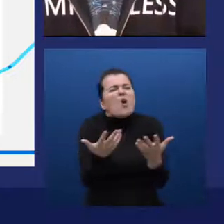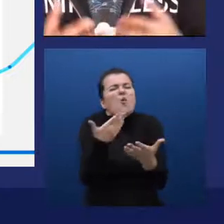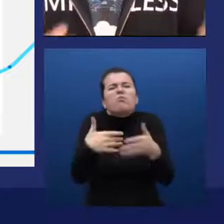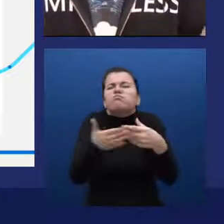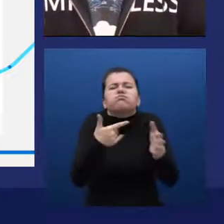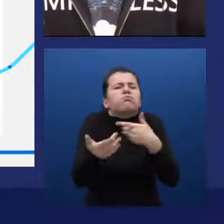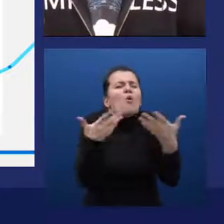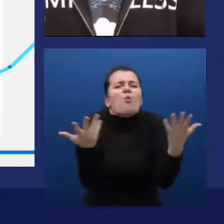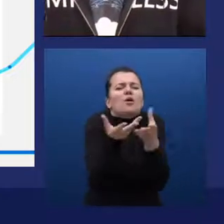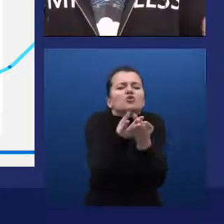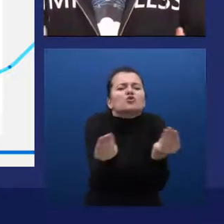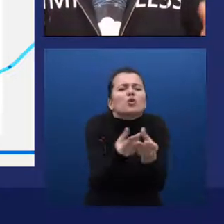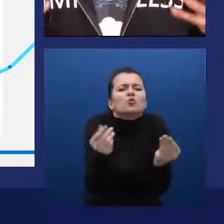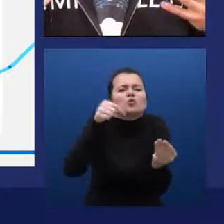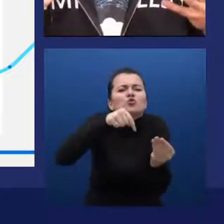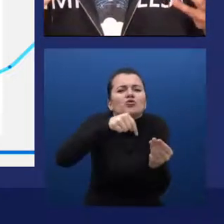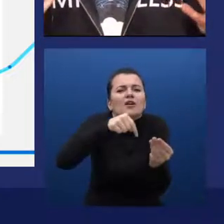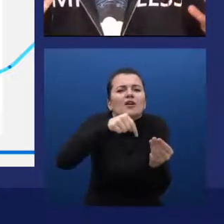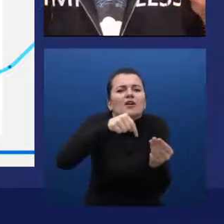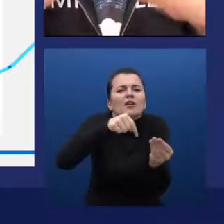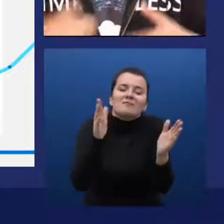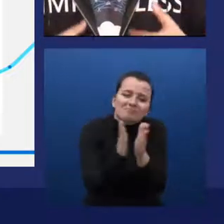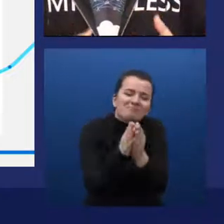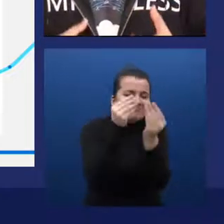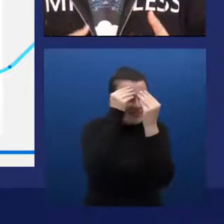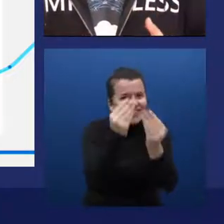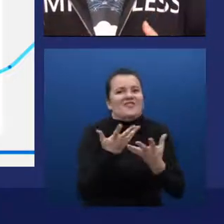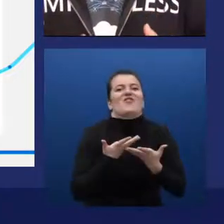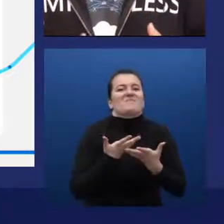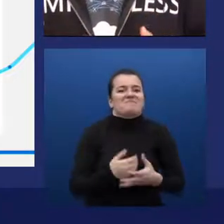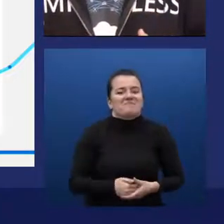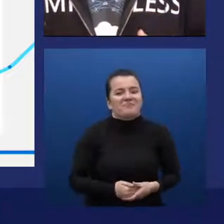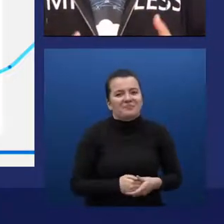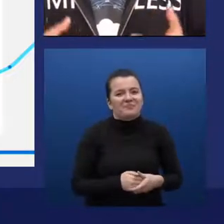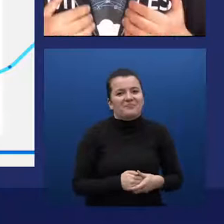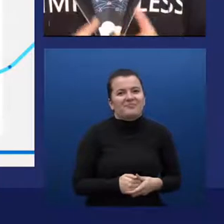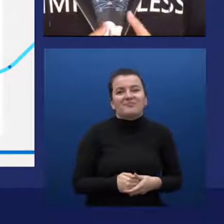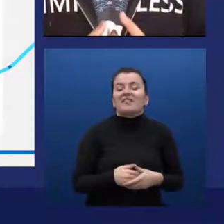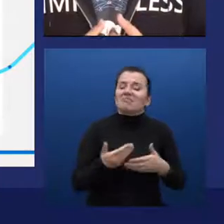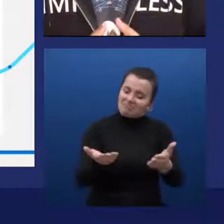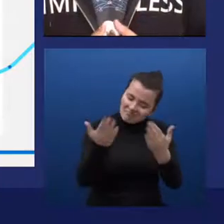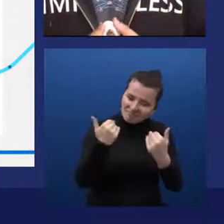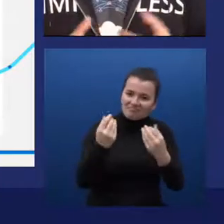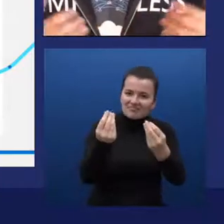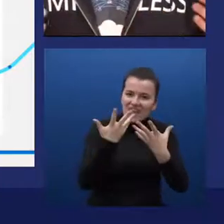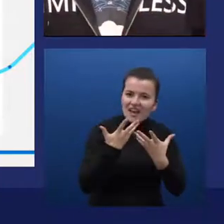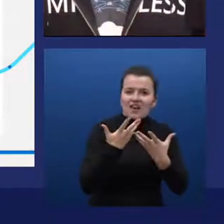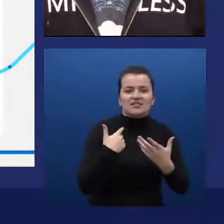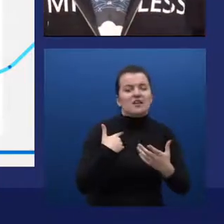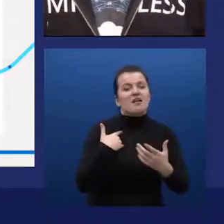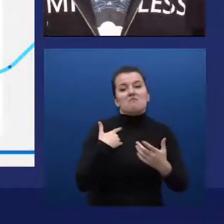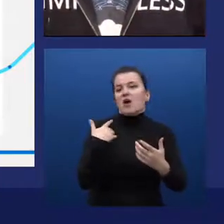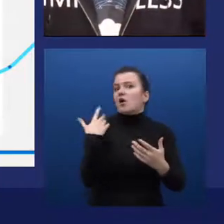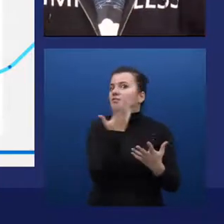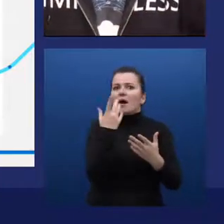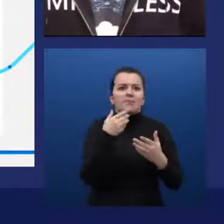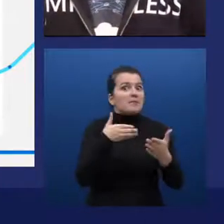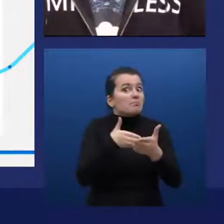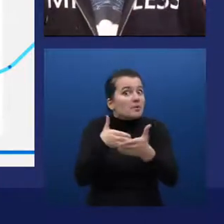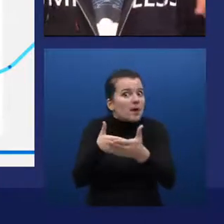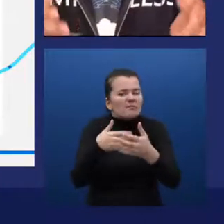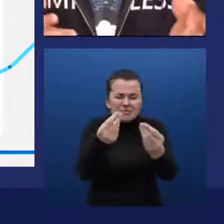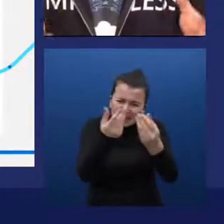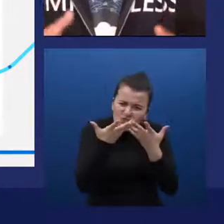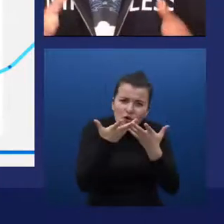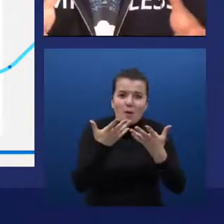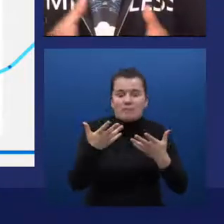trying to achieve. But you got to let us know first. You got to, you know, provide us that feedback so that we can understand how we can better, you know, help